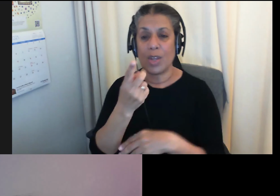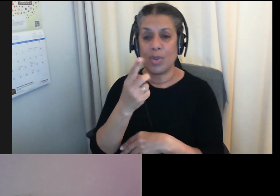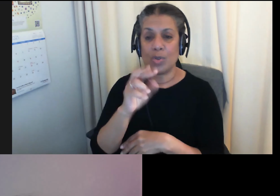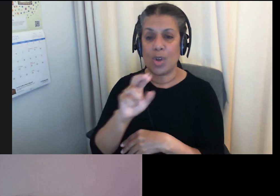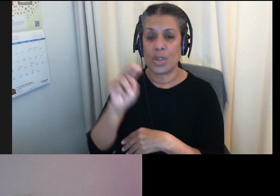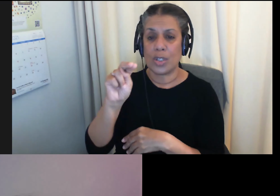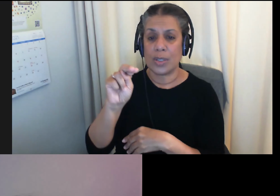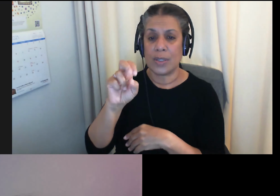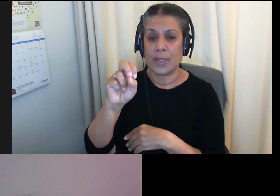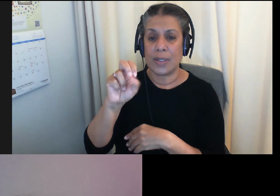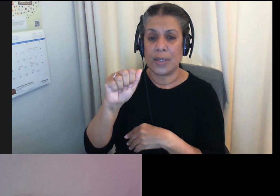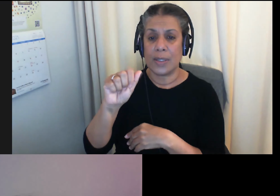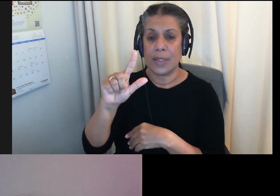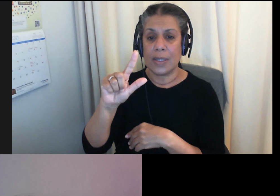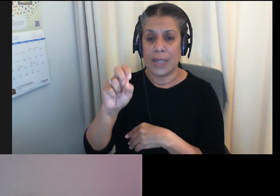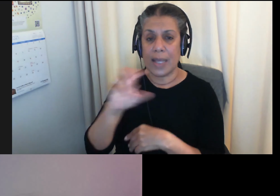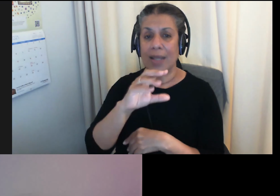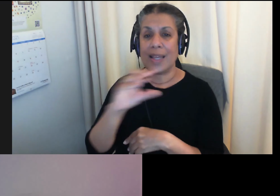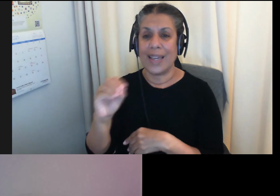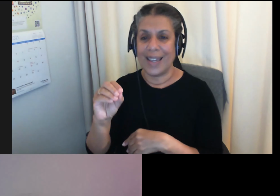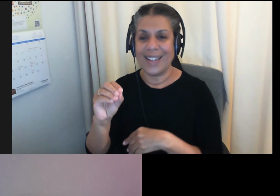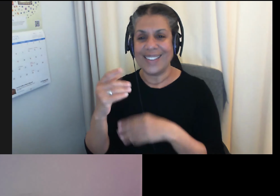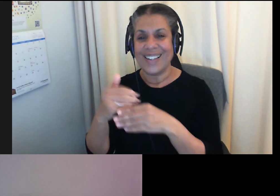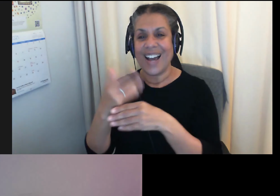and the emerging Dr. Carlon.